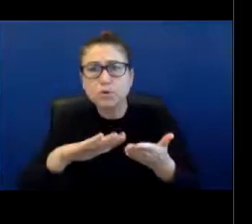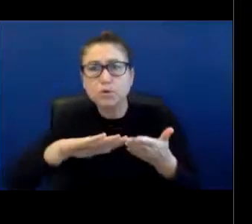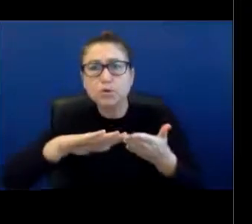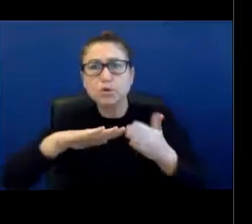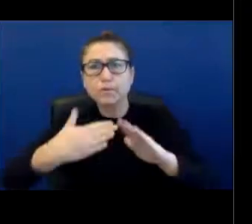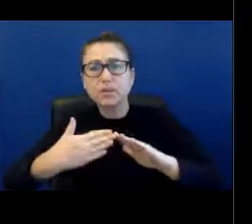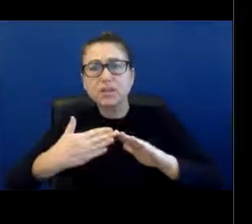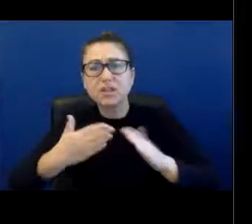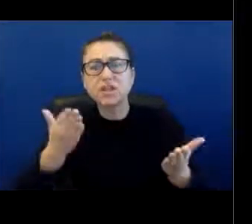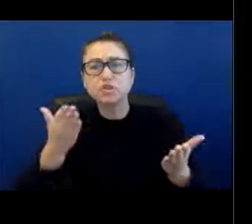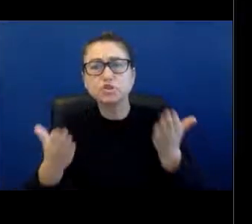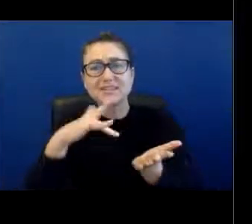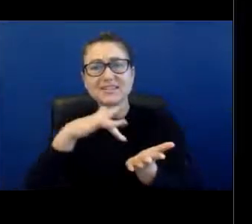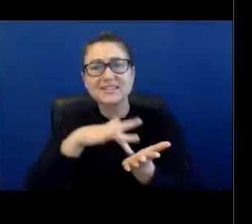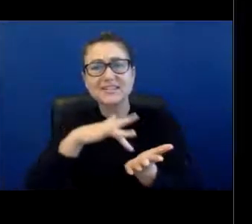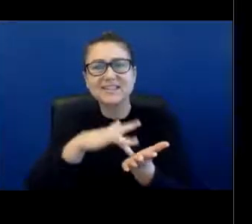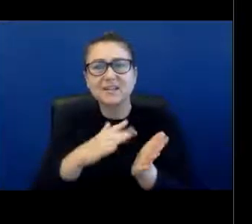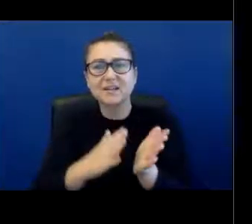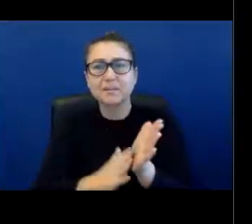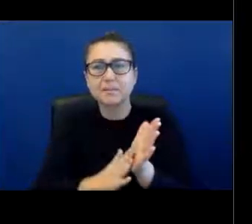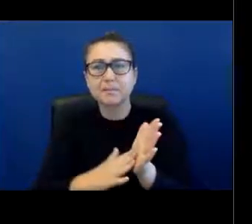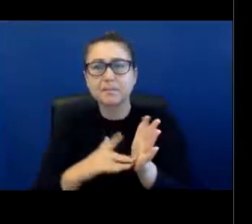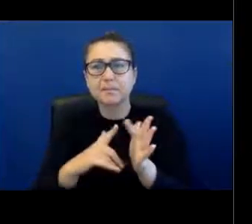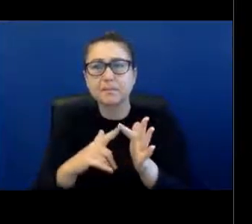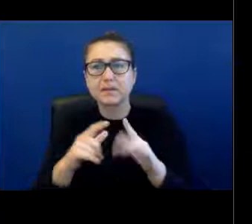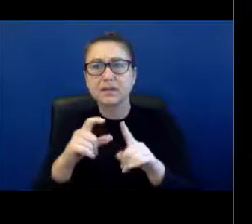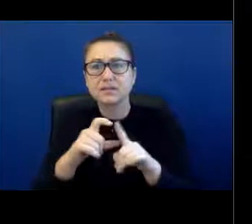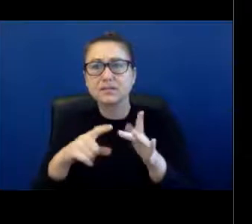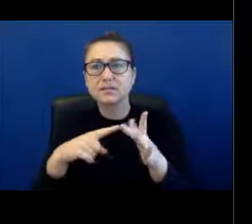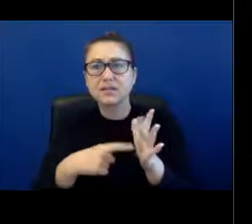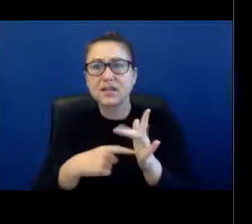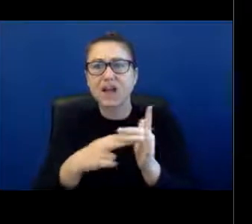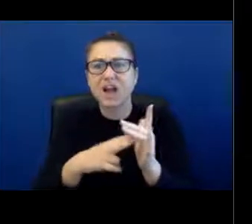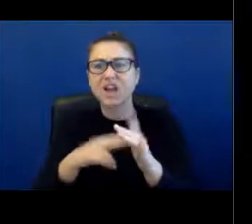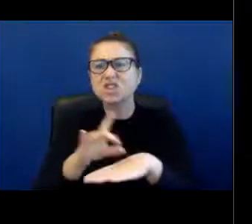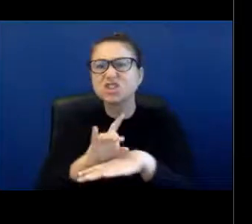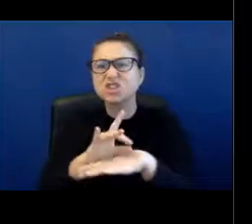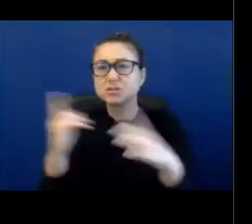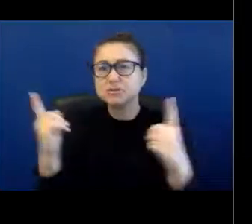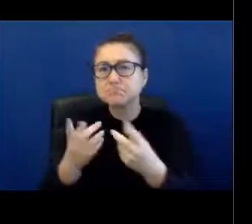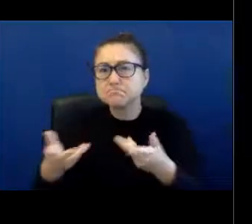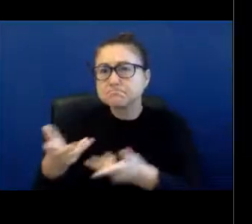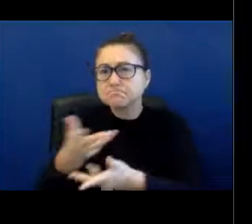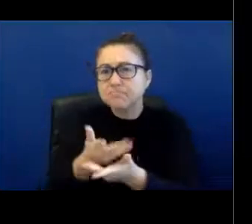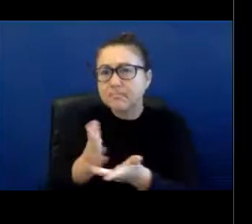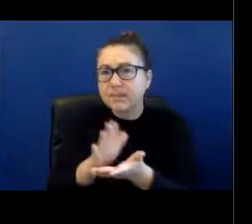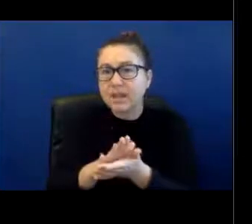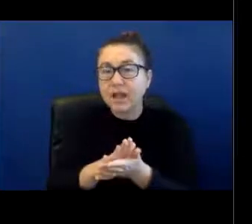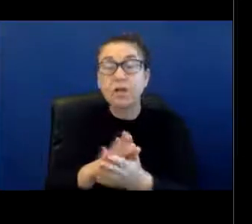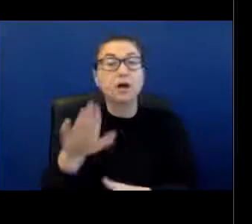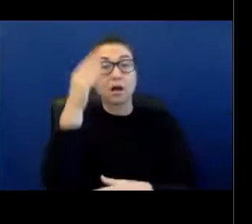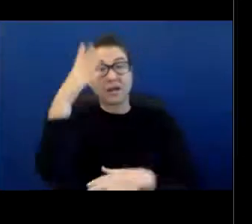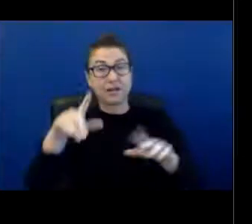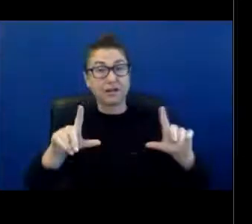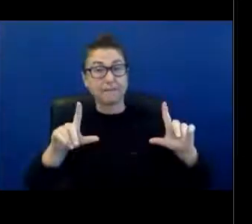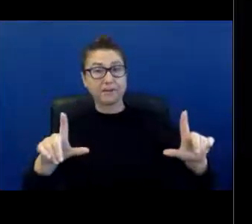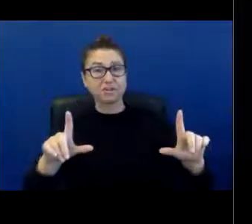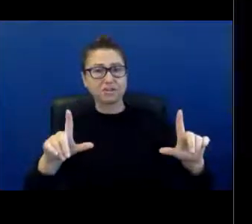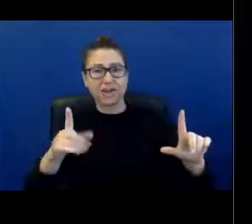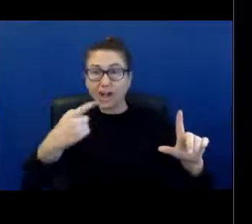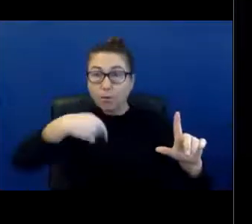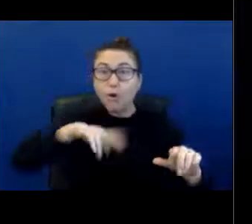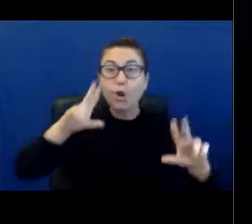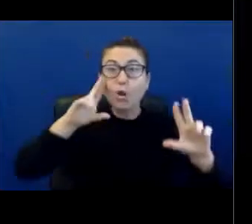Centre mediations. What are they? How do they work? So, despite the picture in front of you, we're not an animal